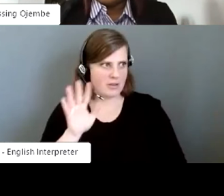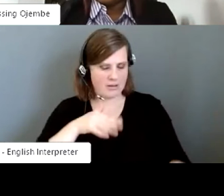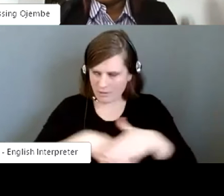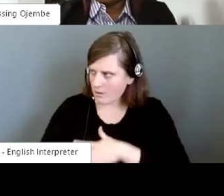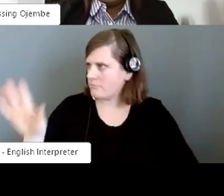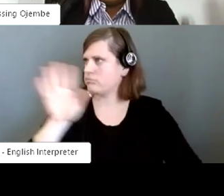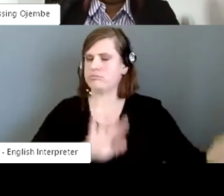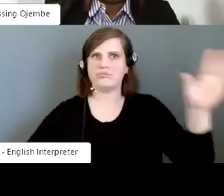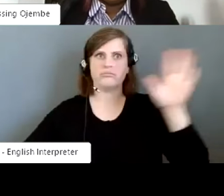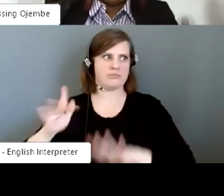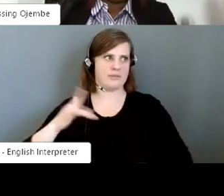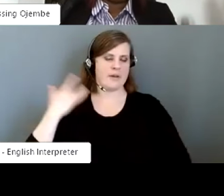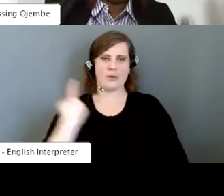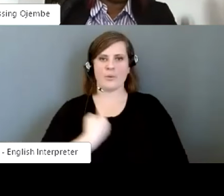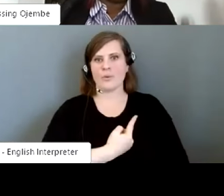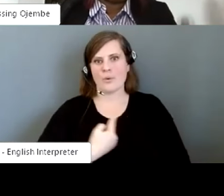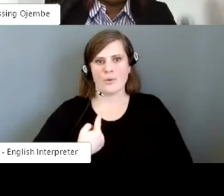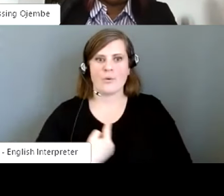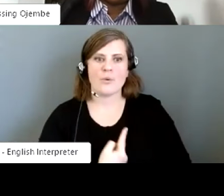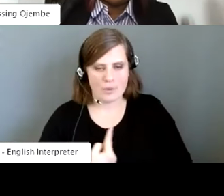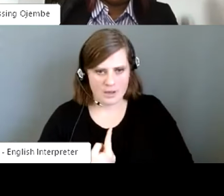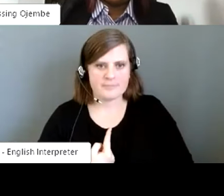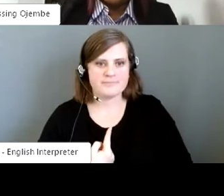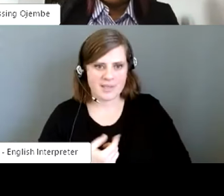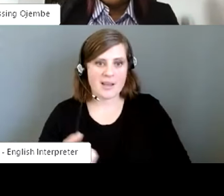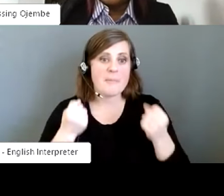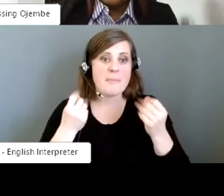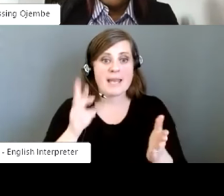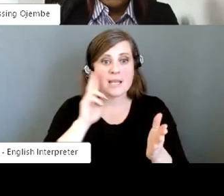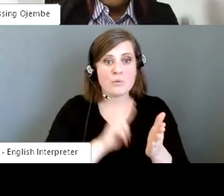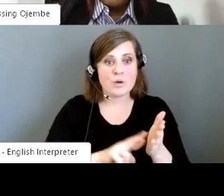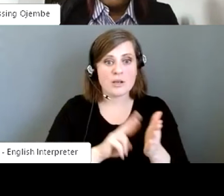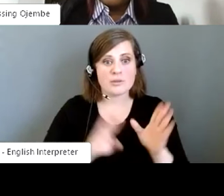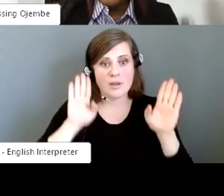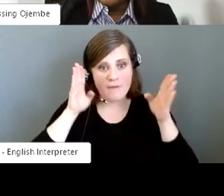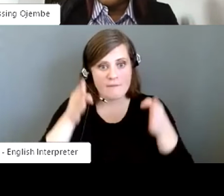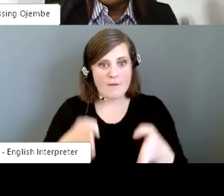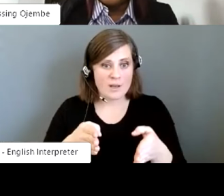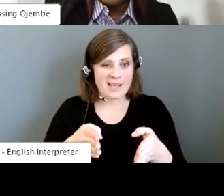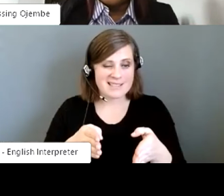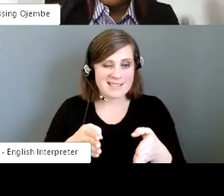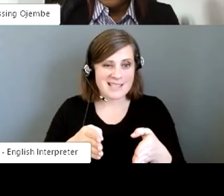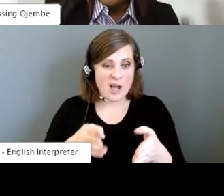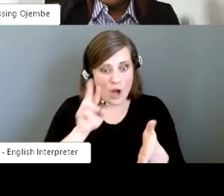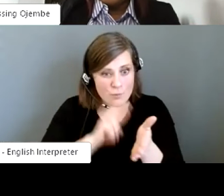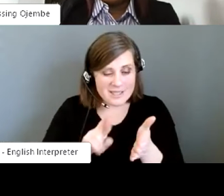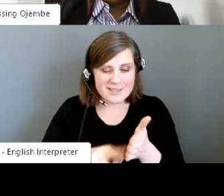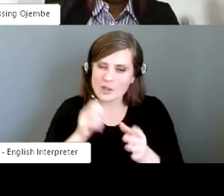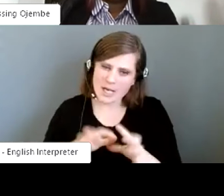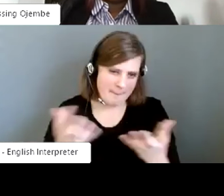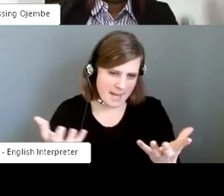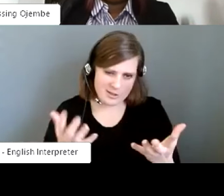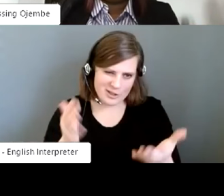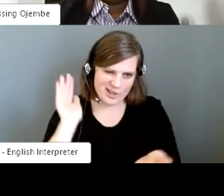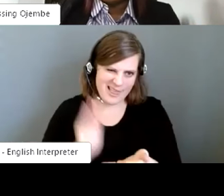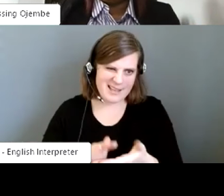of loneliness. And funny enough, a lot of research tend to focus less on this area of research. So the